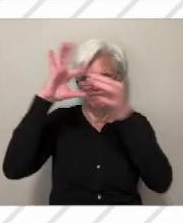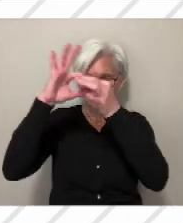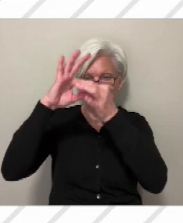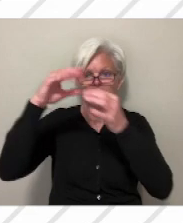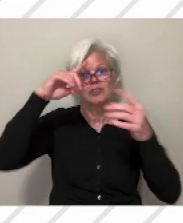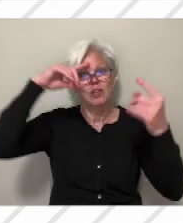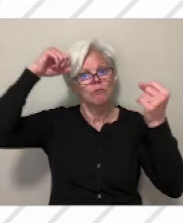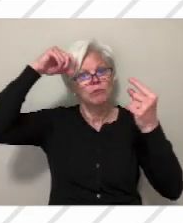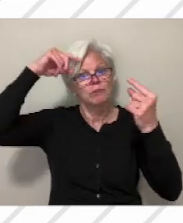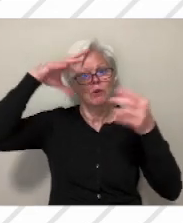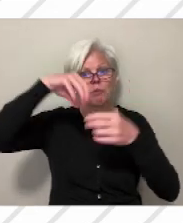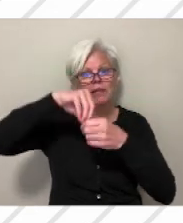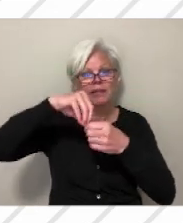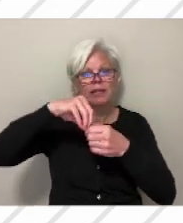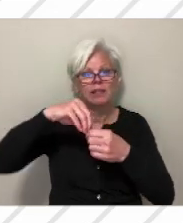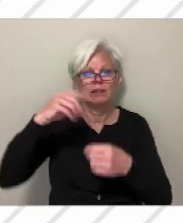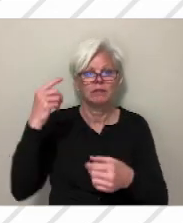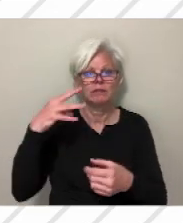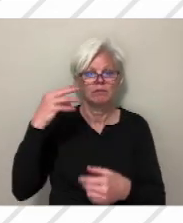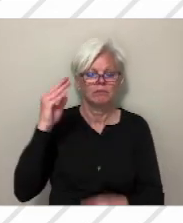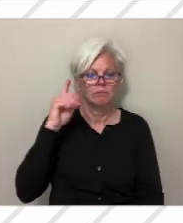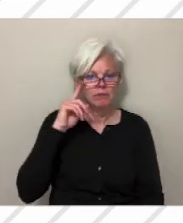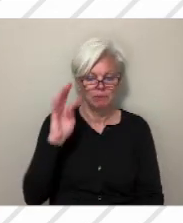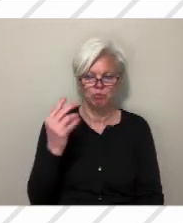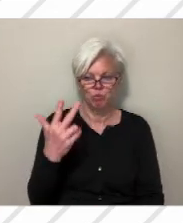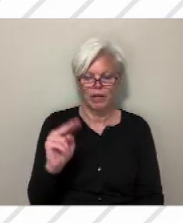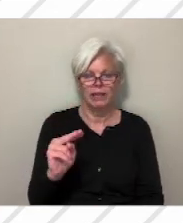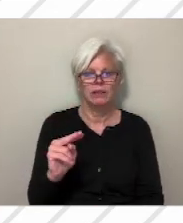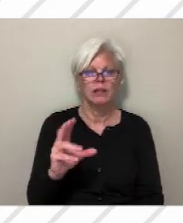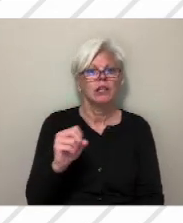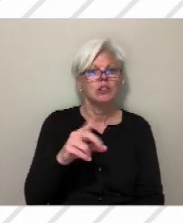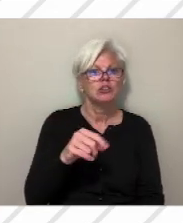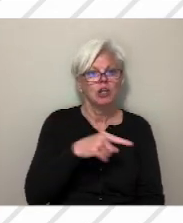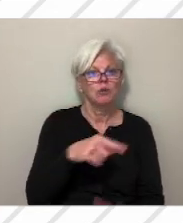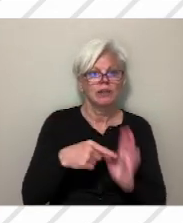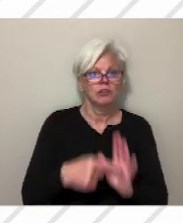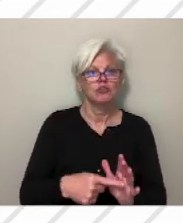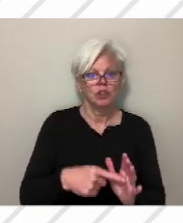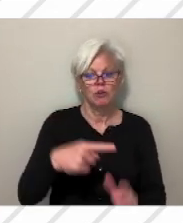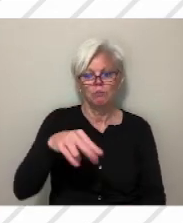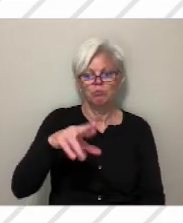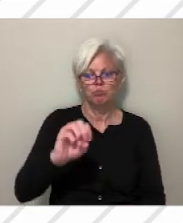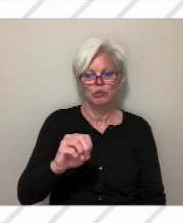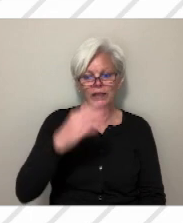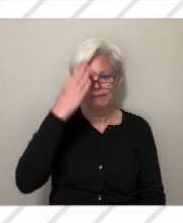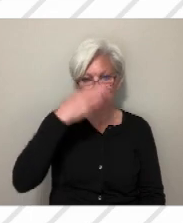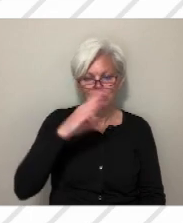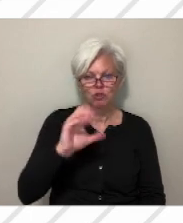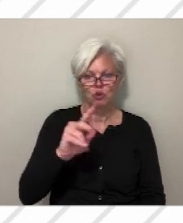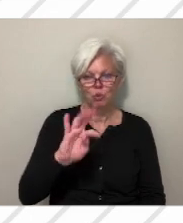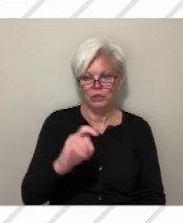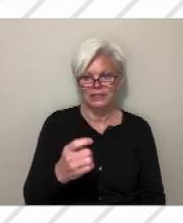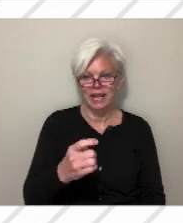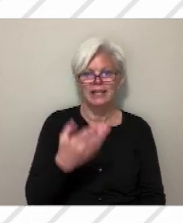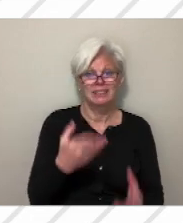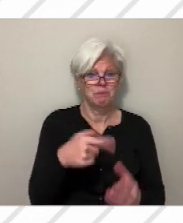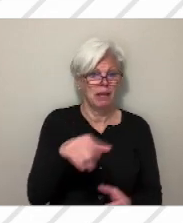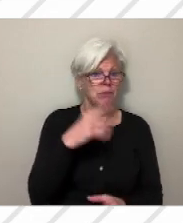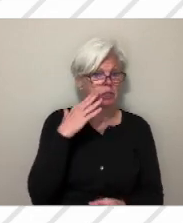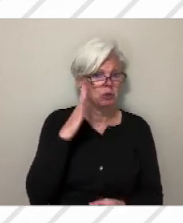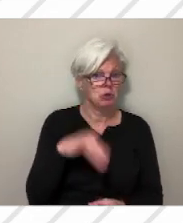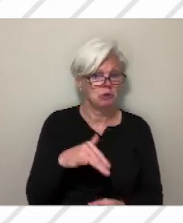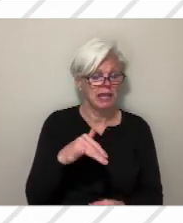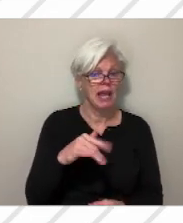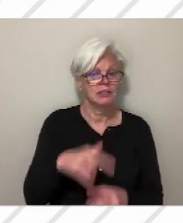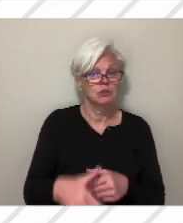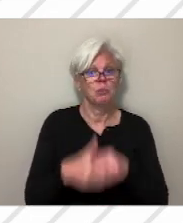here illustrate pathways between, for example, the front of the brain, the prefrontal cortex, which you may know is what helps